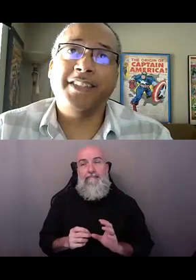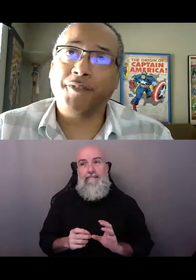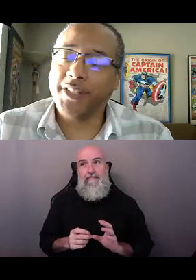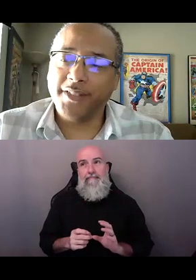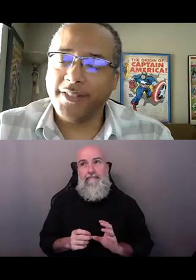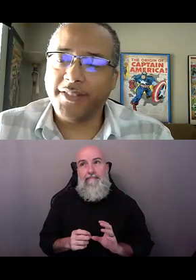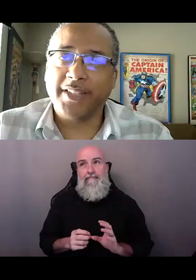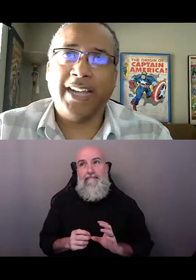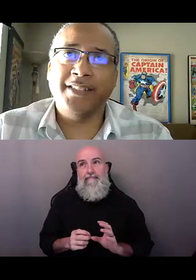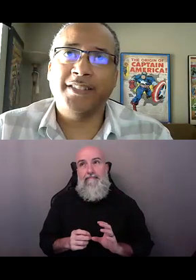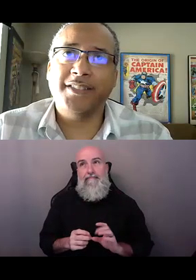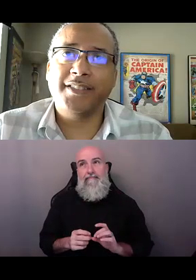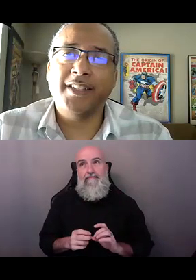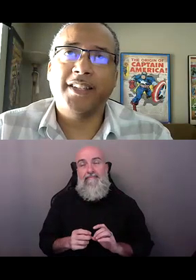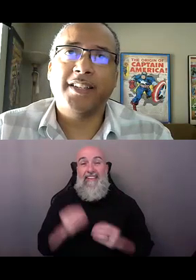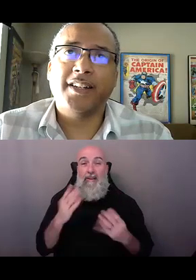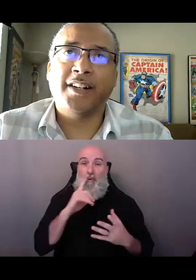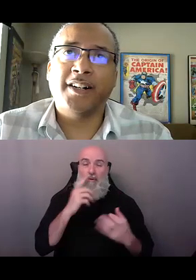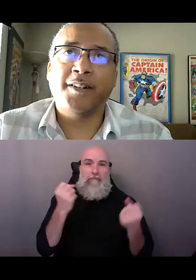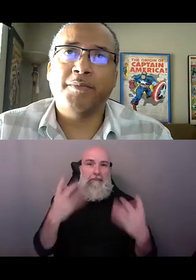lot of different scientists